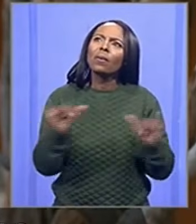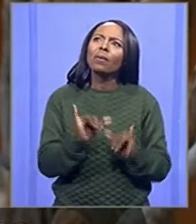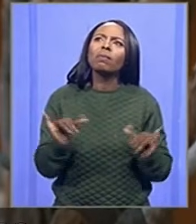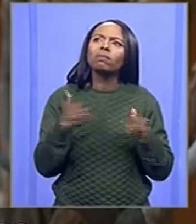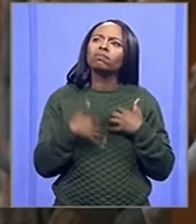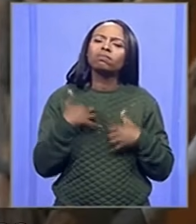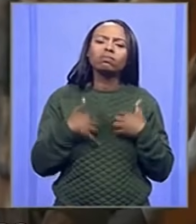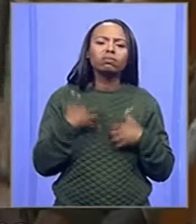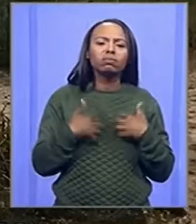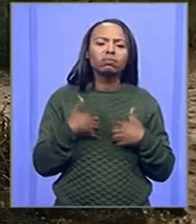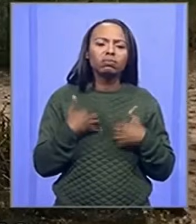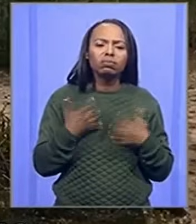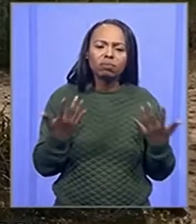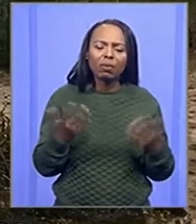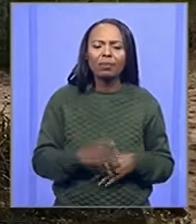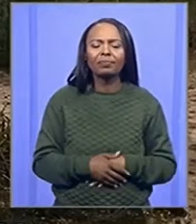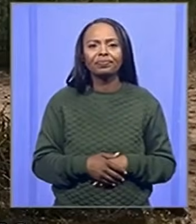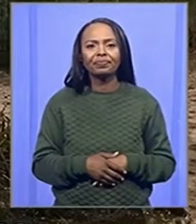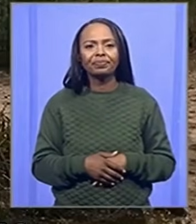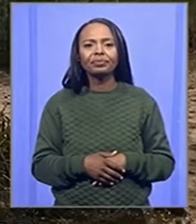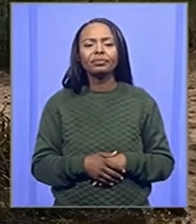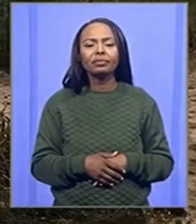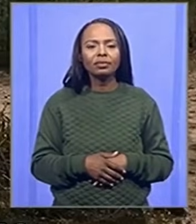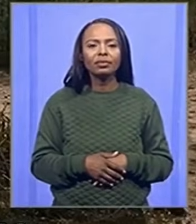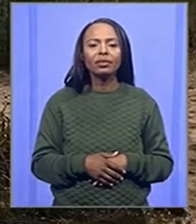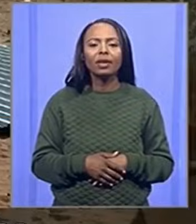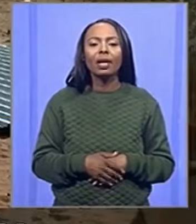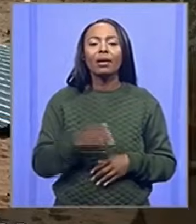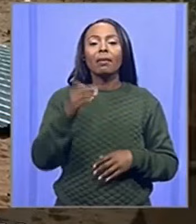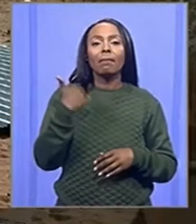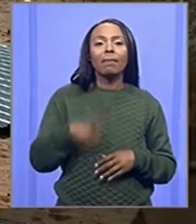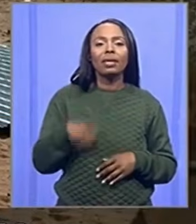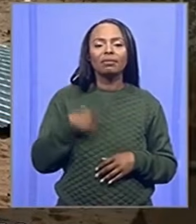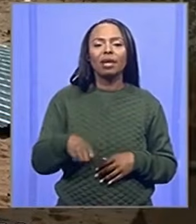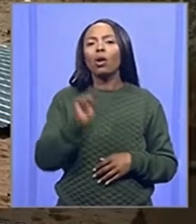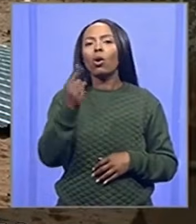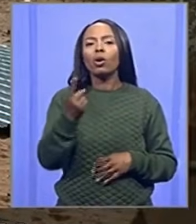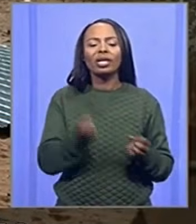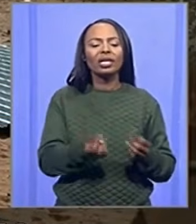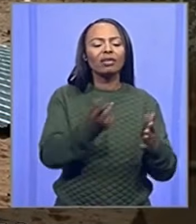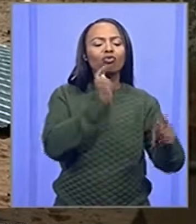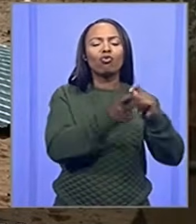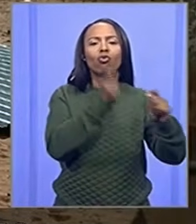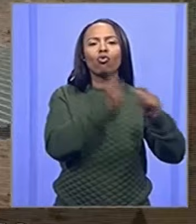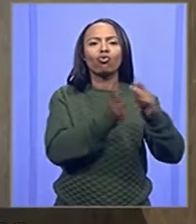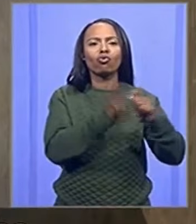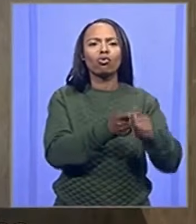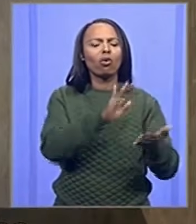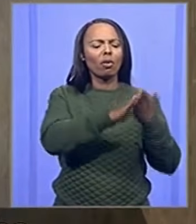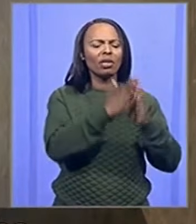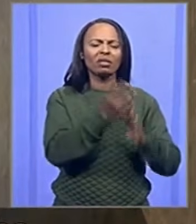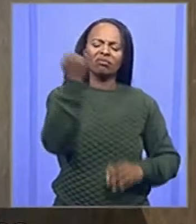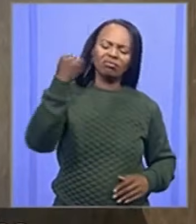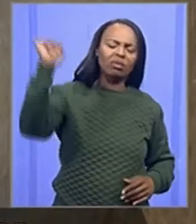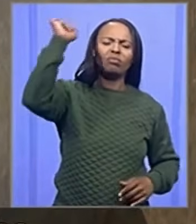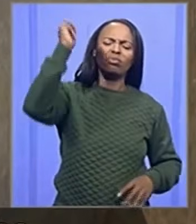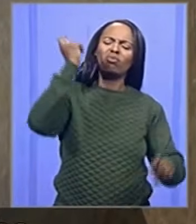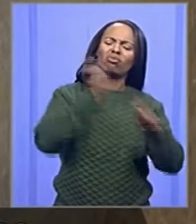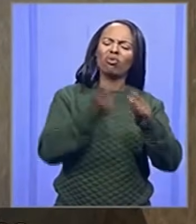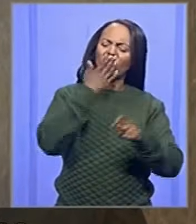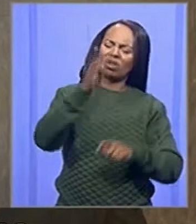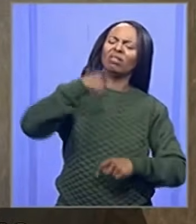ke motho ntse o tshelang jang. Masepala wa jo morolong o agile mekhukhu mme ba amogedi ba yone ba ikgadile ka bogale. Wa e bona sele ba ibile